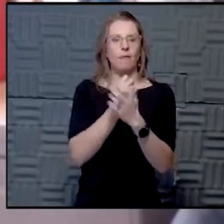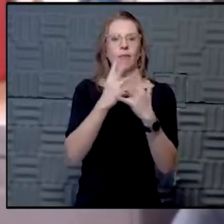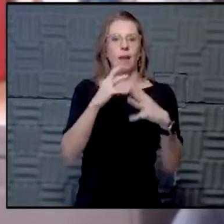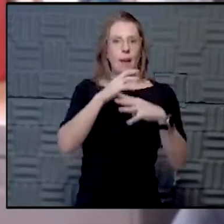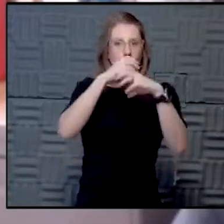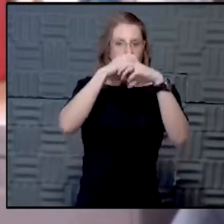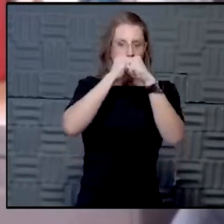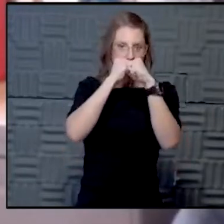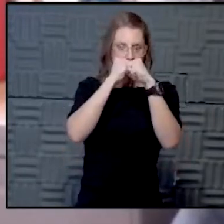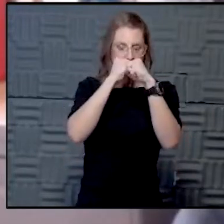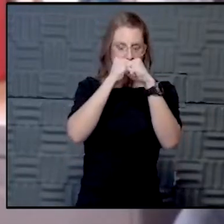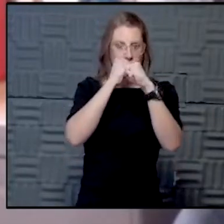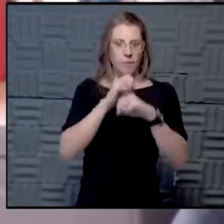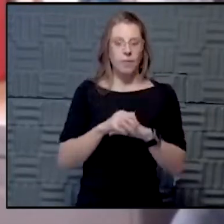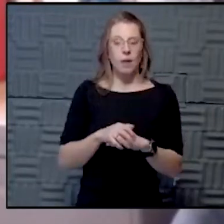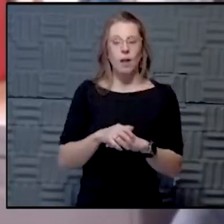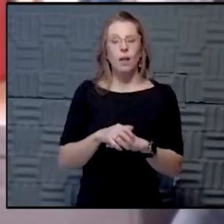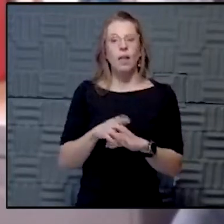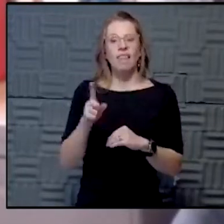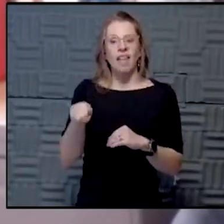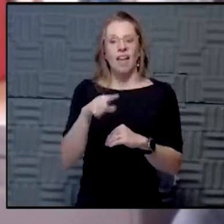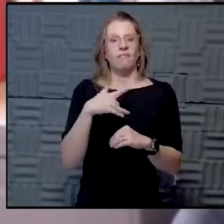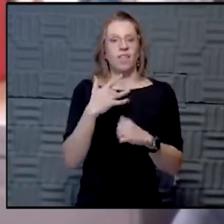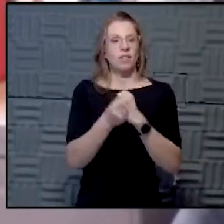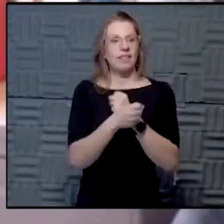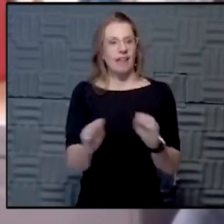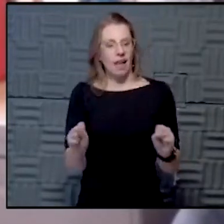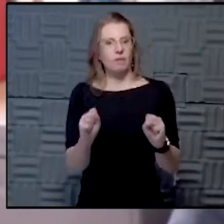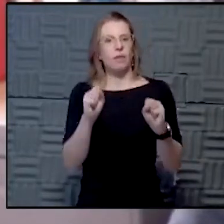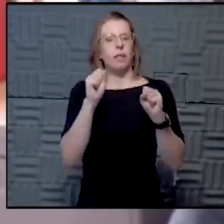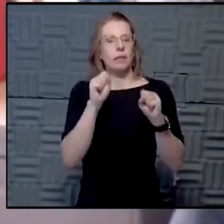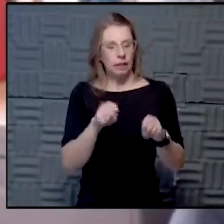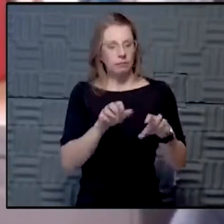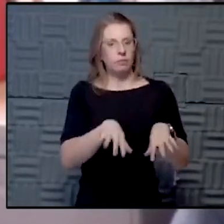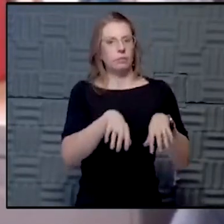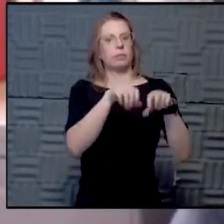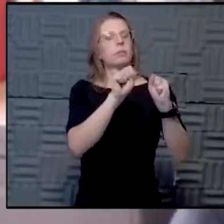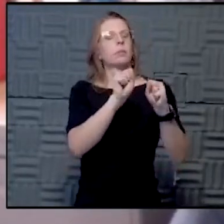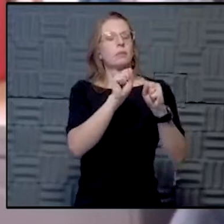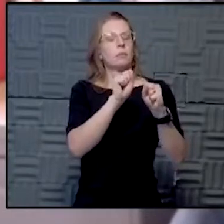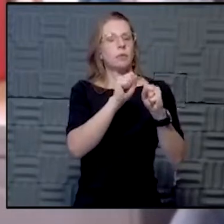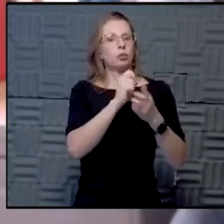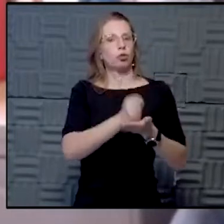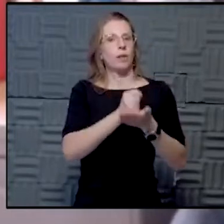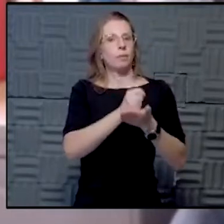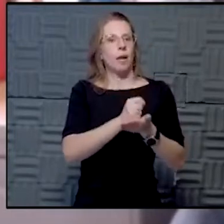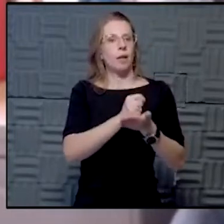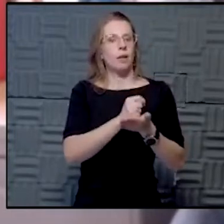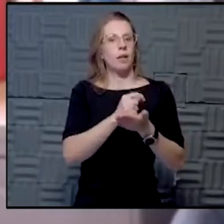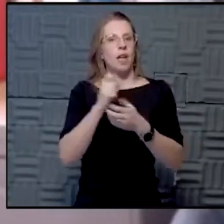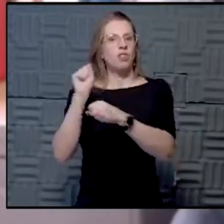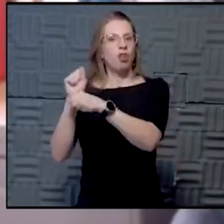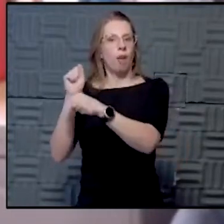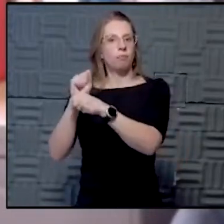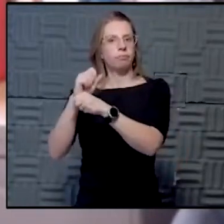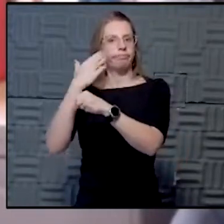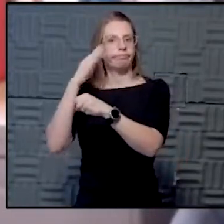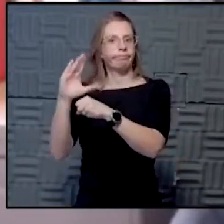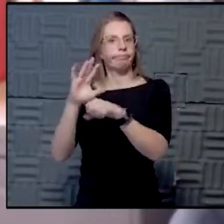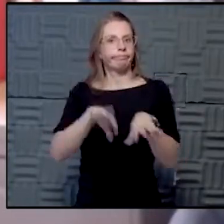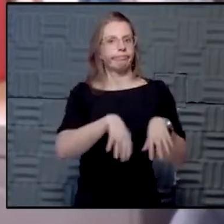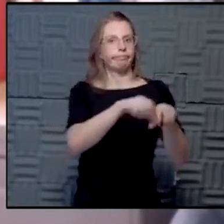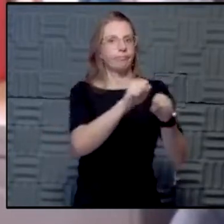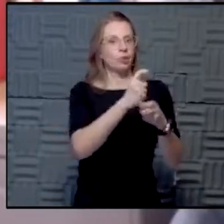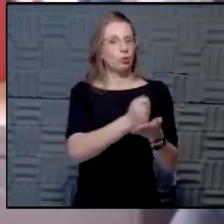confidentiality allows them to seek that treatment in a setting that protects their jobs. And so finding resources like that to just